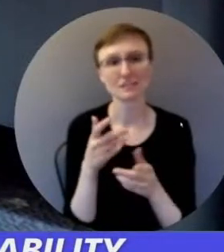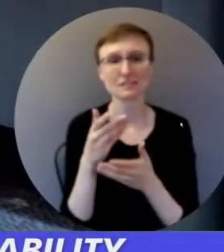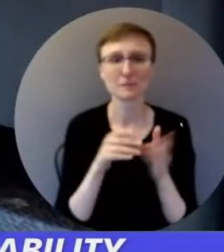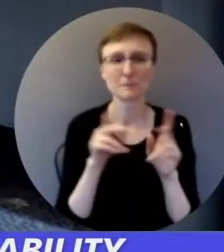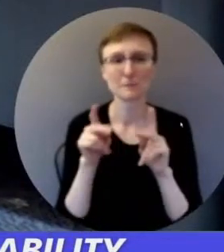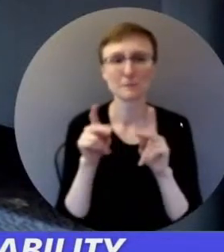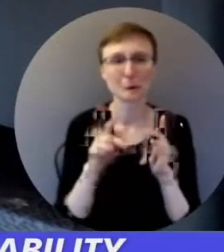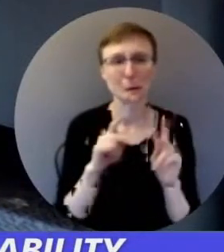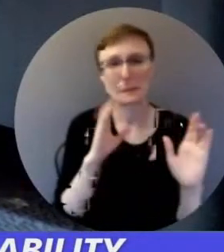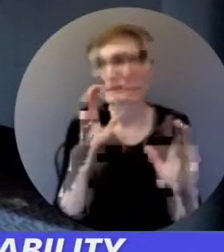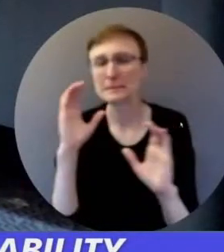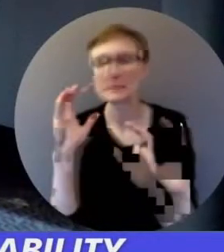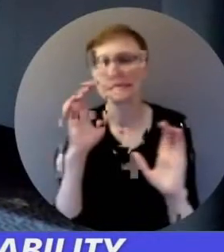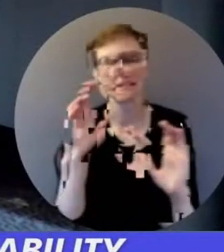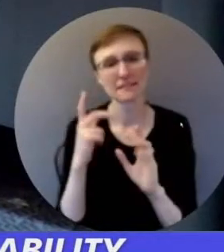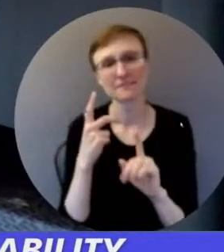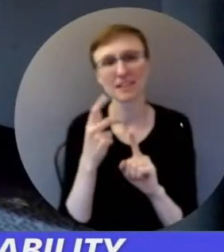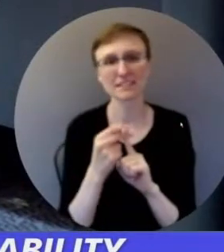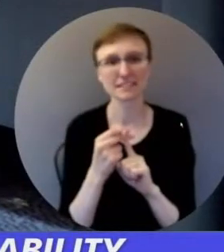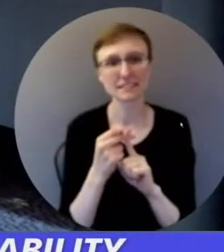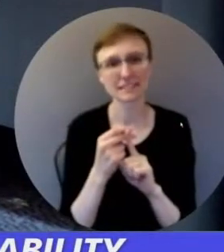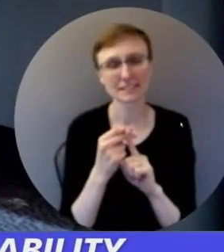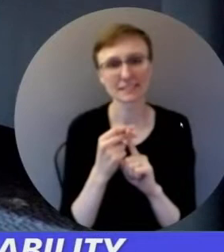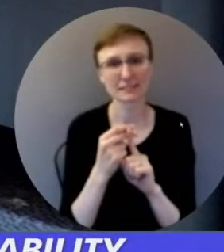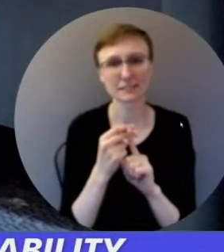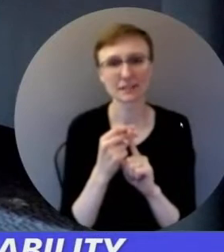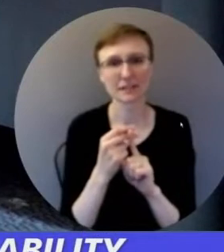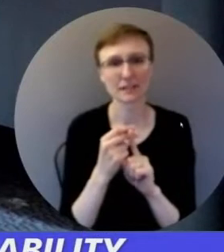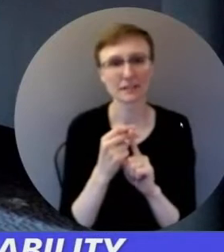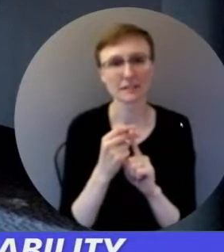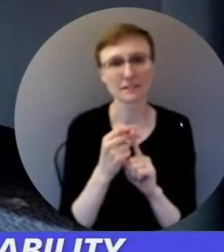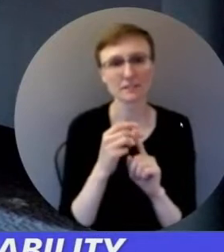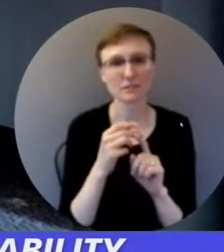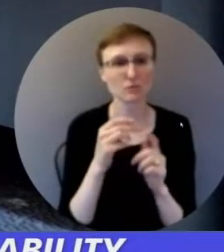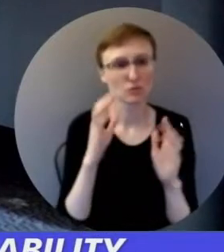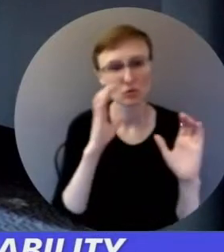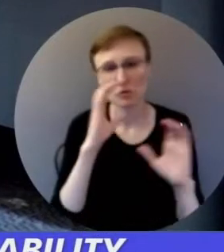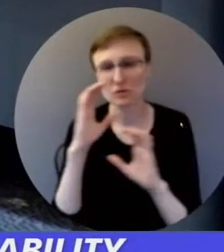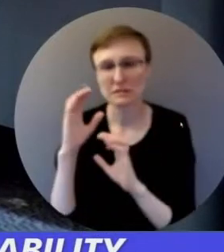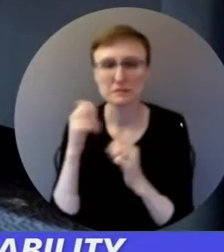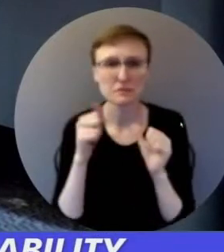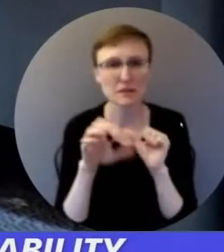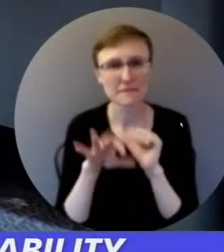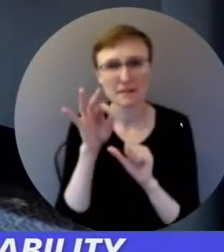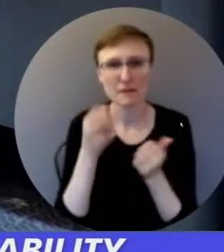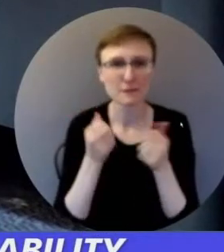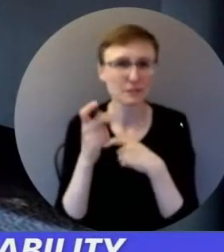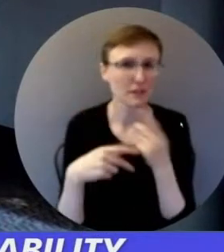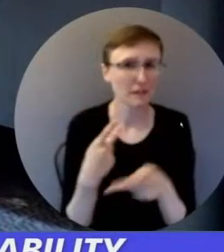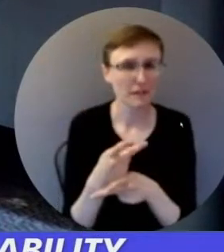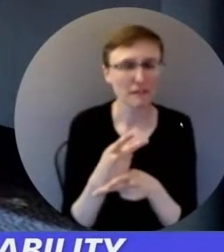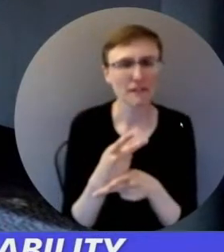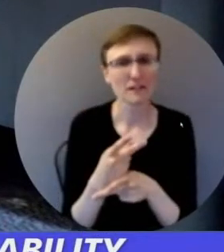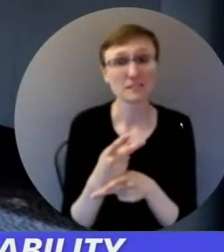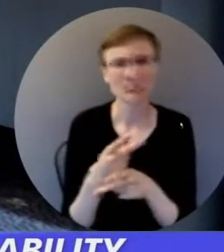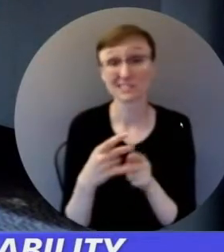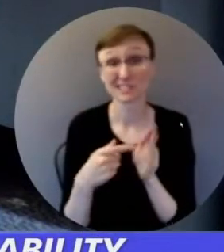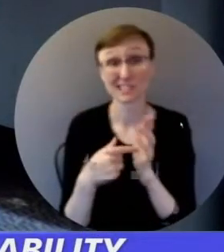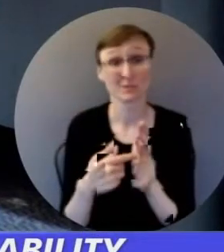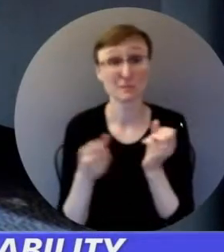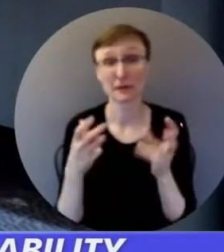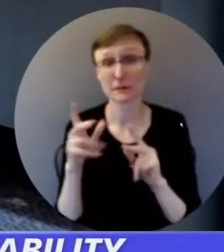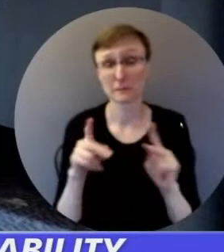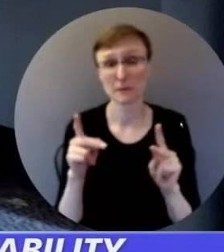a pharmacist saying that they're having trouble booking people in for a second shot of Moderna. And I'm just wondering how big a problem you see